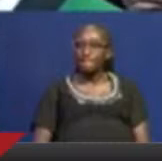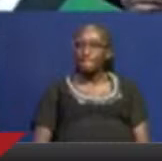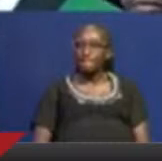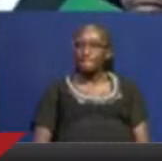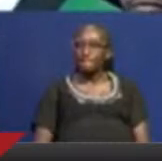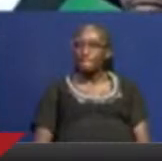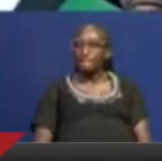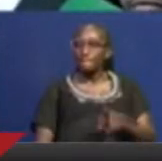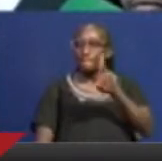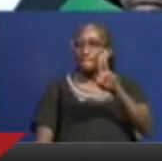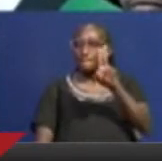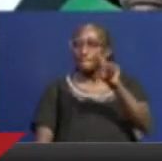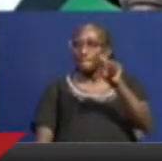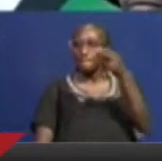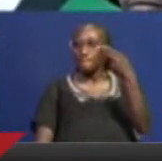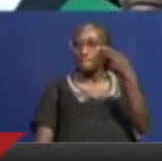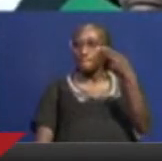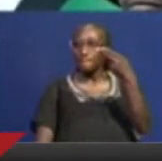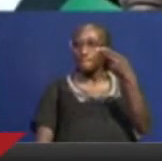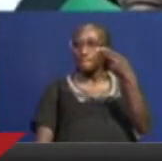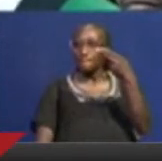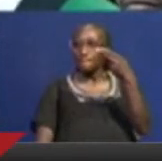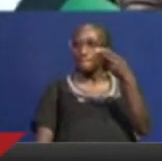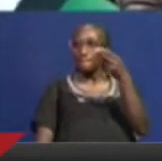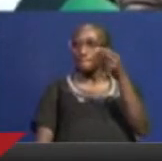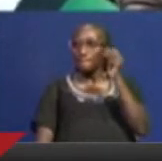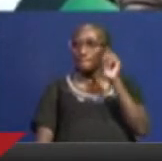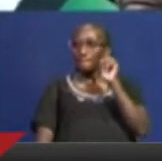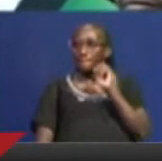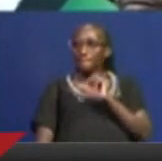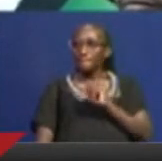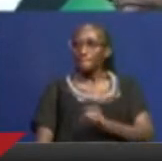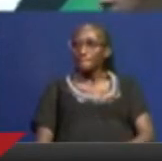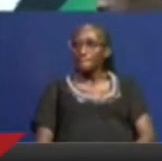Kisumu Ruth Odiambo Odinga Busia.